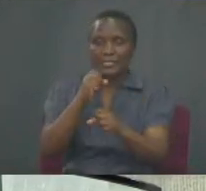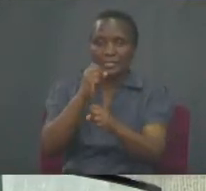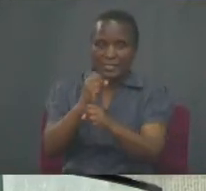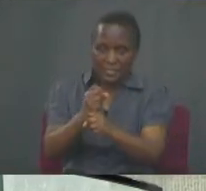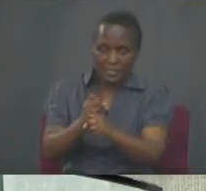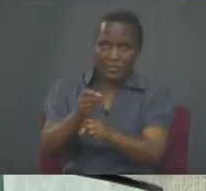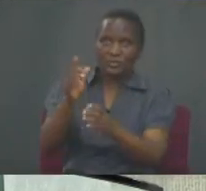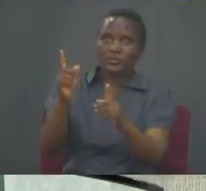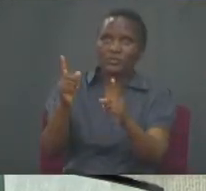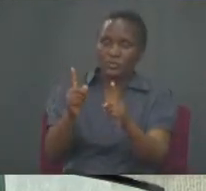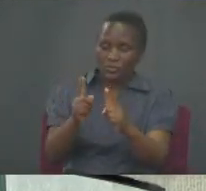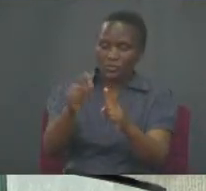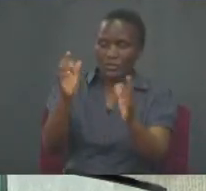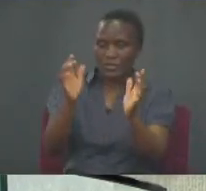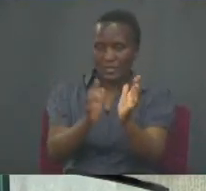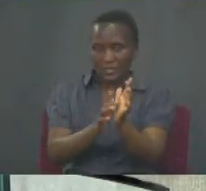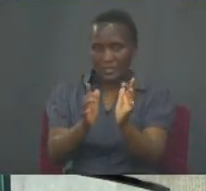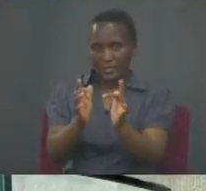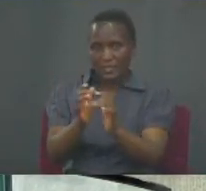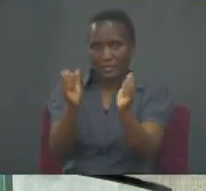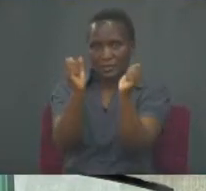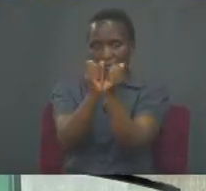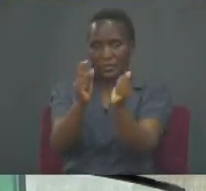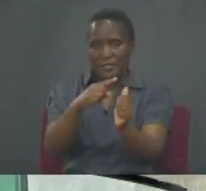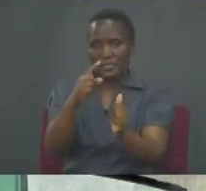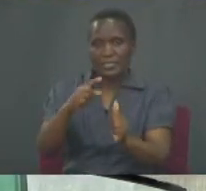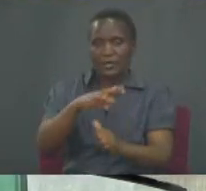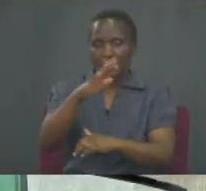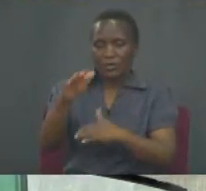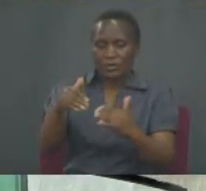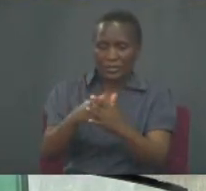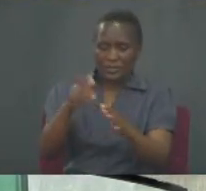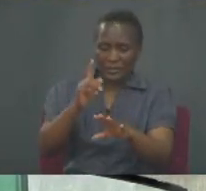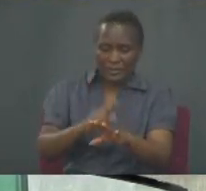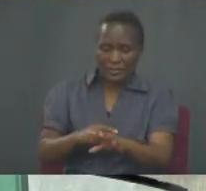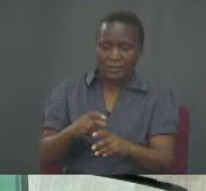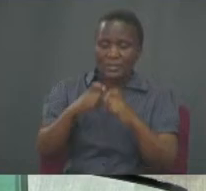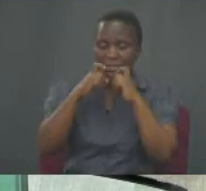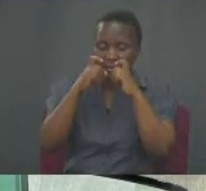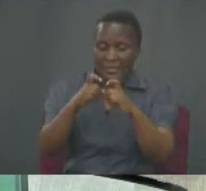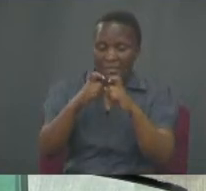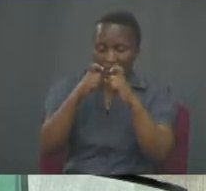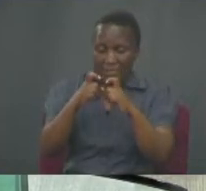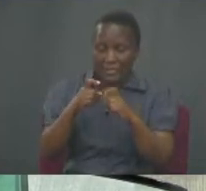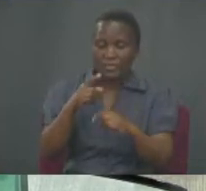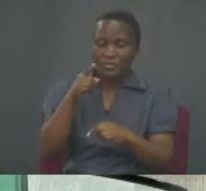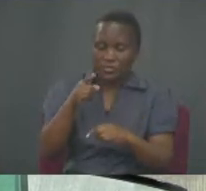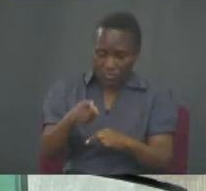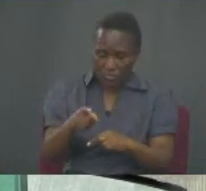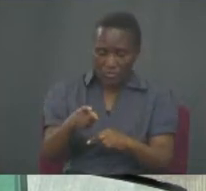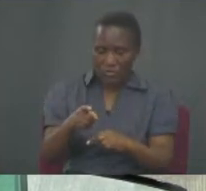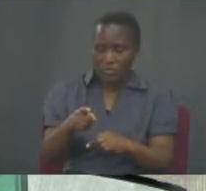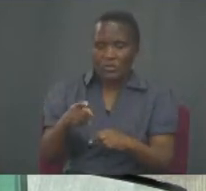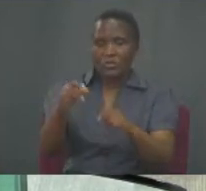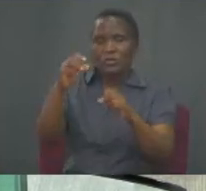So Paul says, every time you commit sin, you are crucifying Christ afresh.